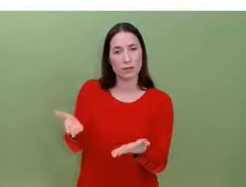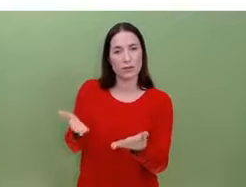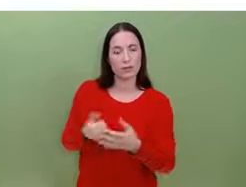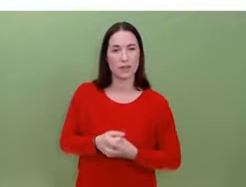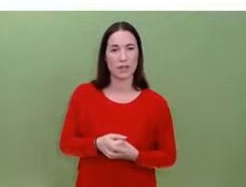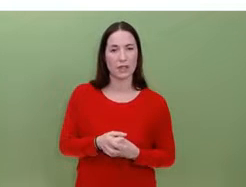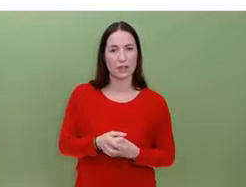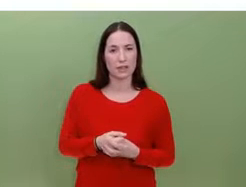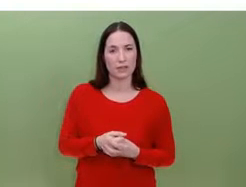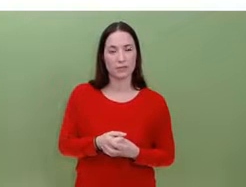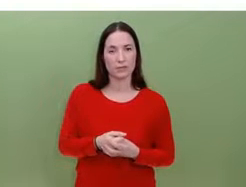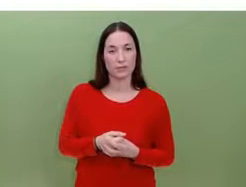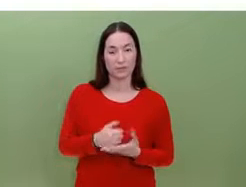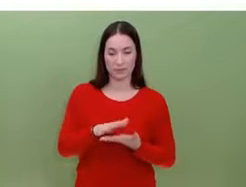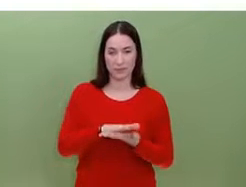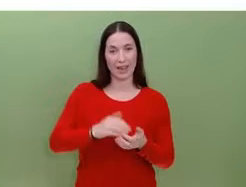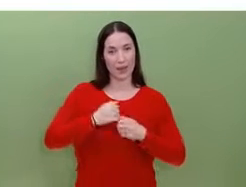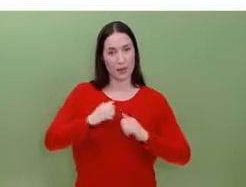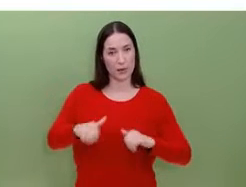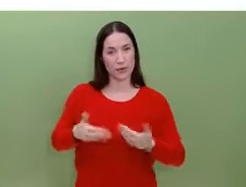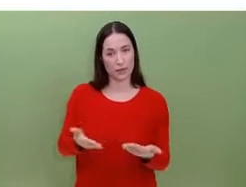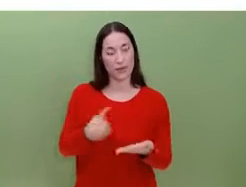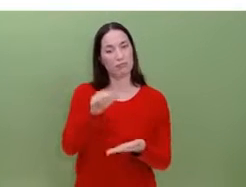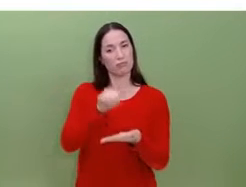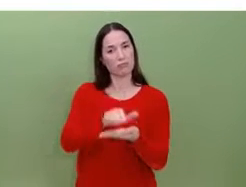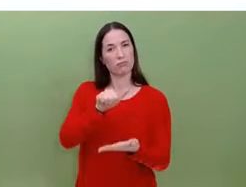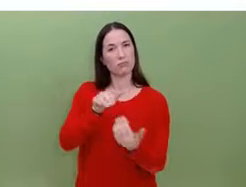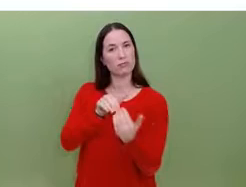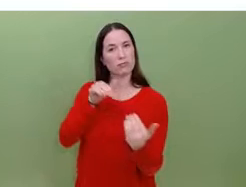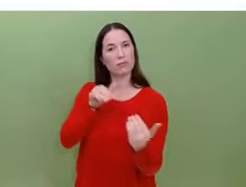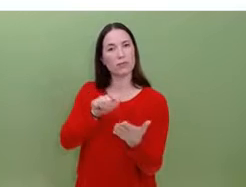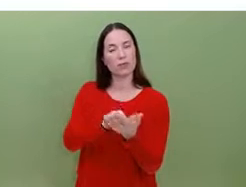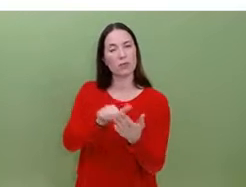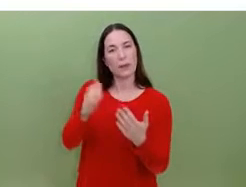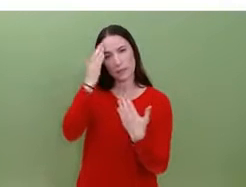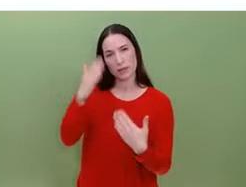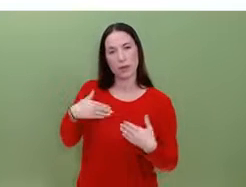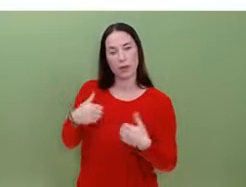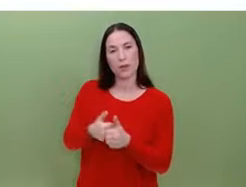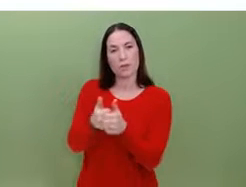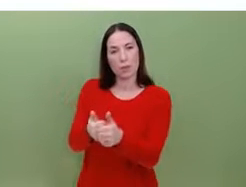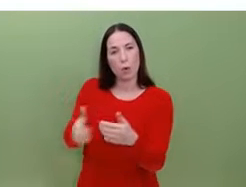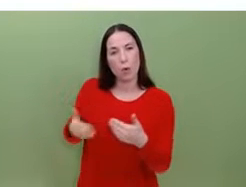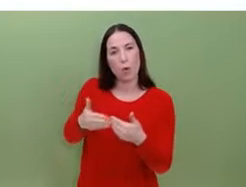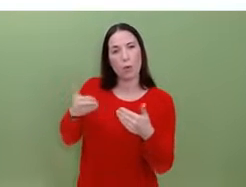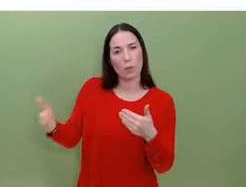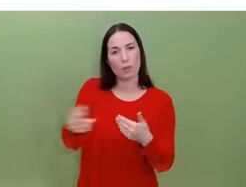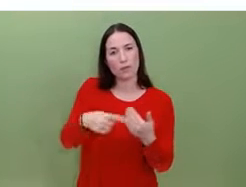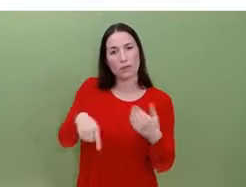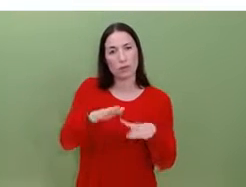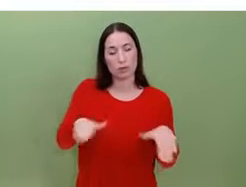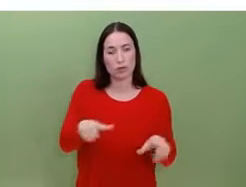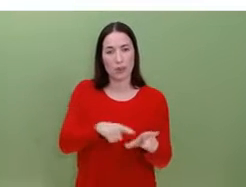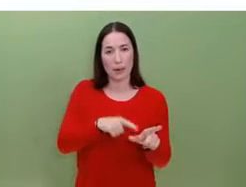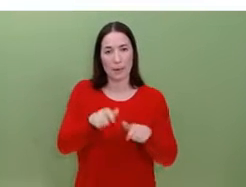are identifying the most suitable onward route for mental health support for children and young people. Unfortunately, we don't